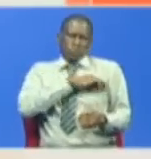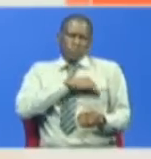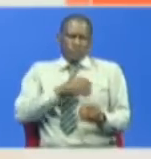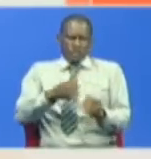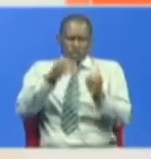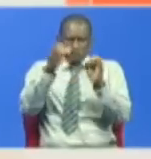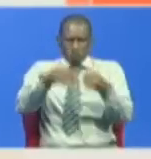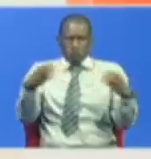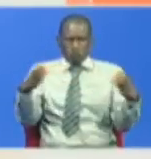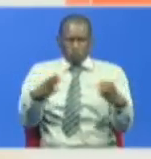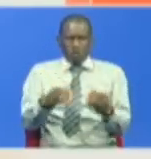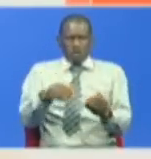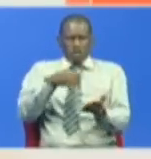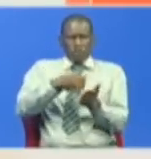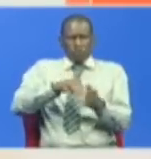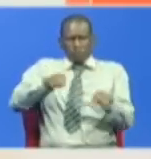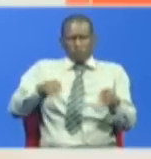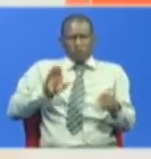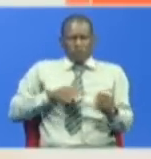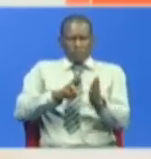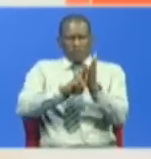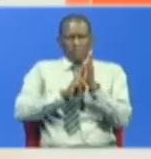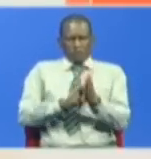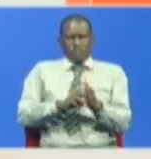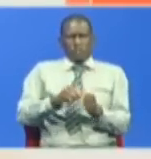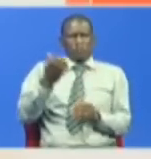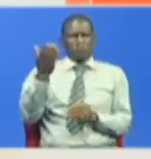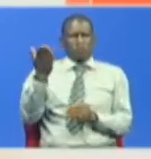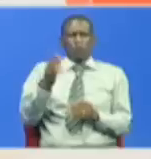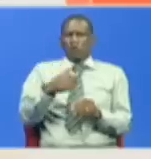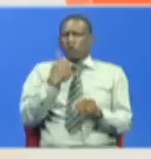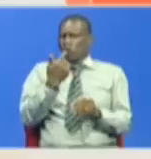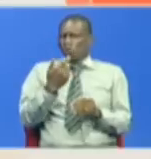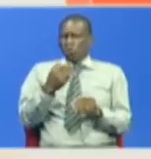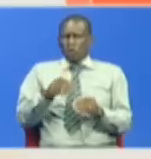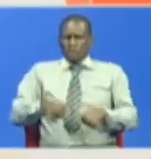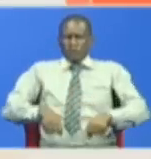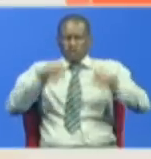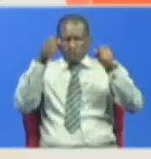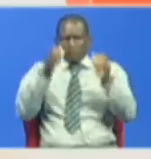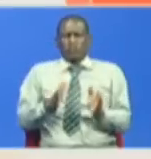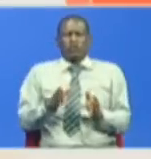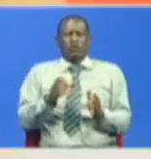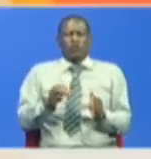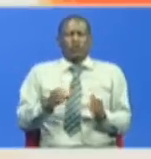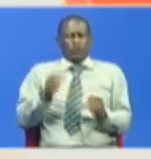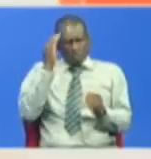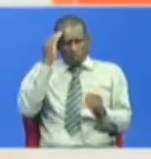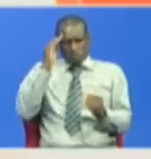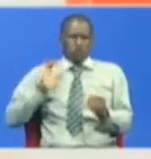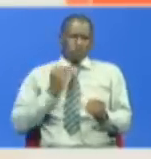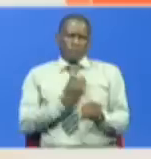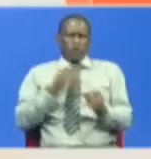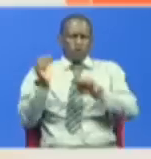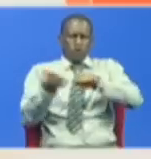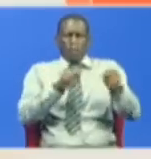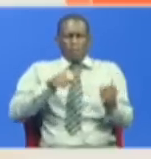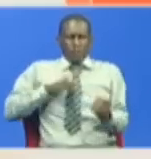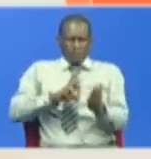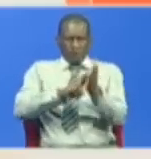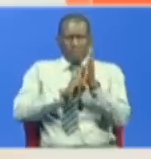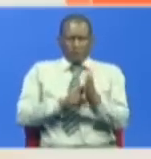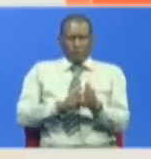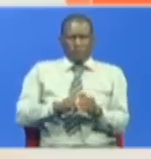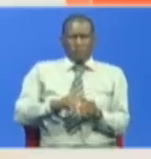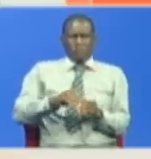include Busia Women Representative Florence Mutua, who is tipped to chair the Education Committee. Homa Bay Women Representative